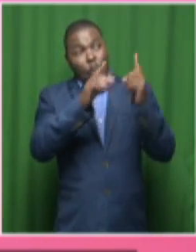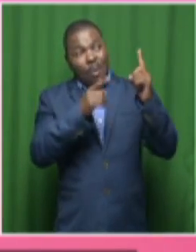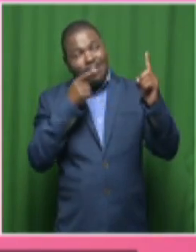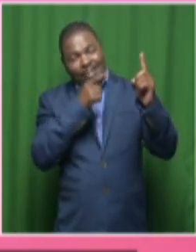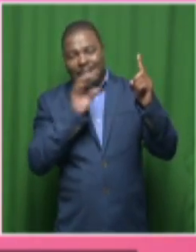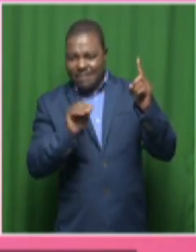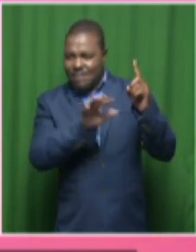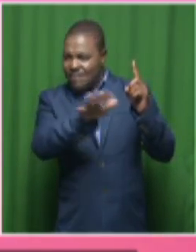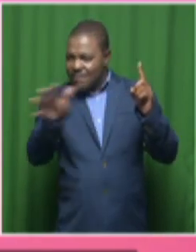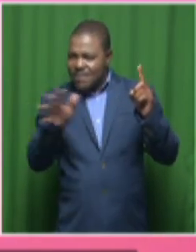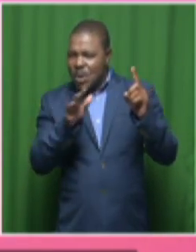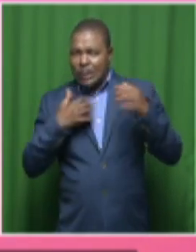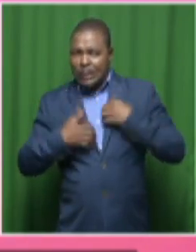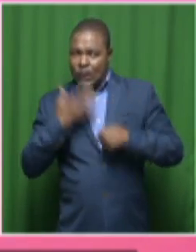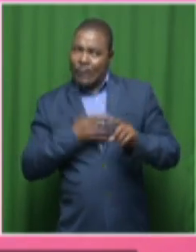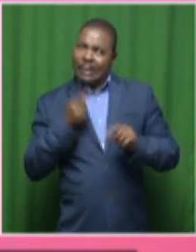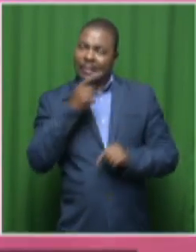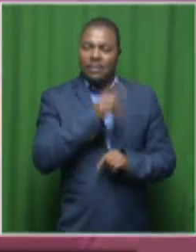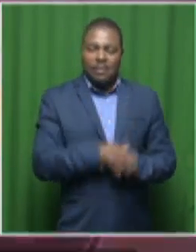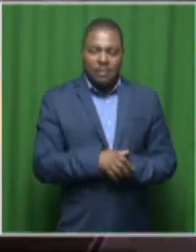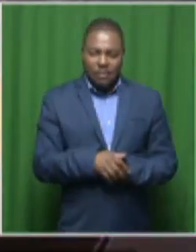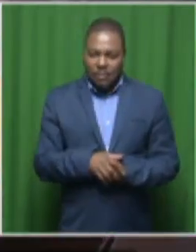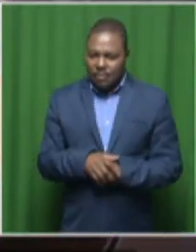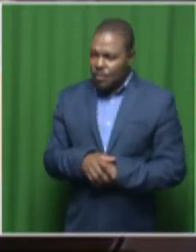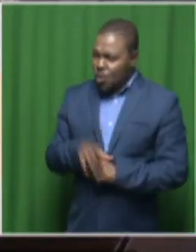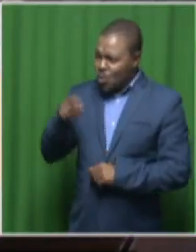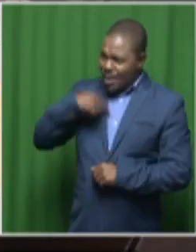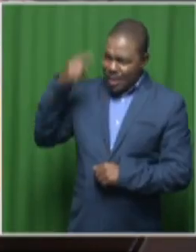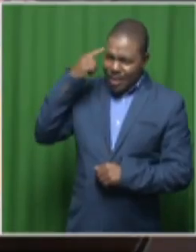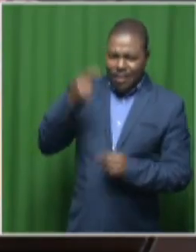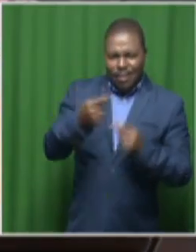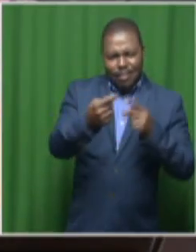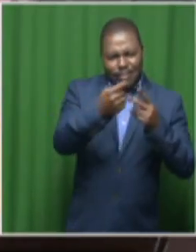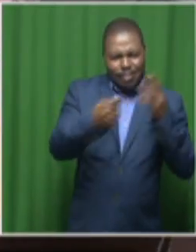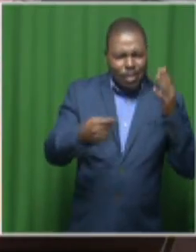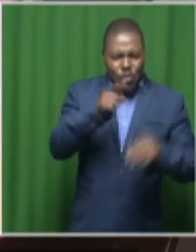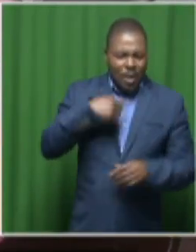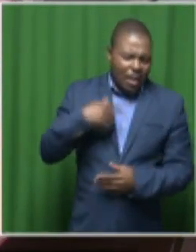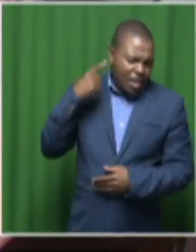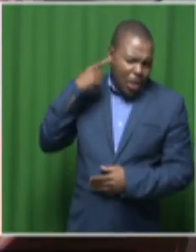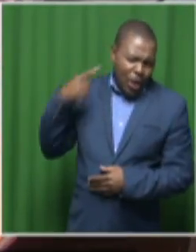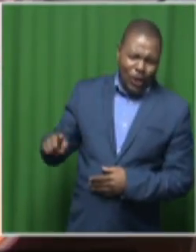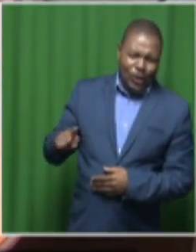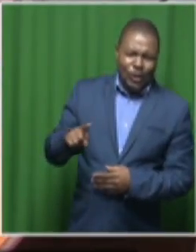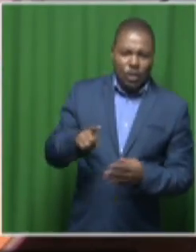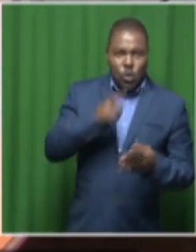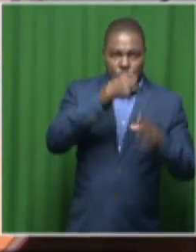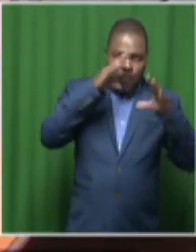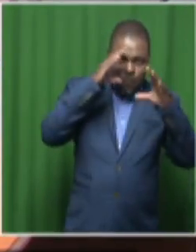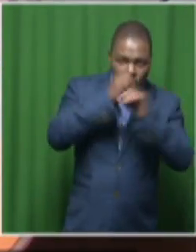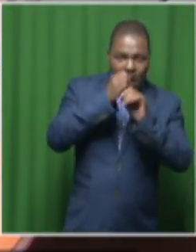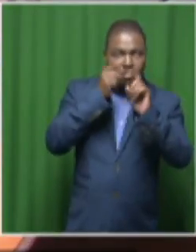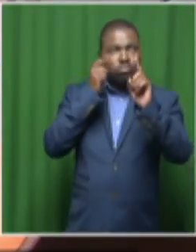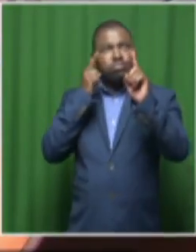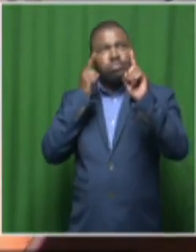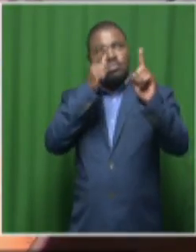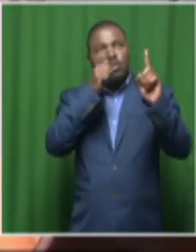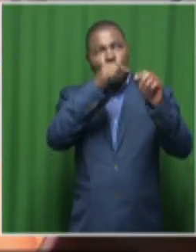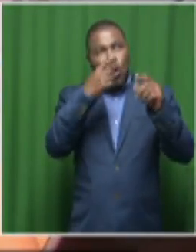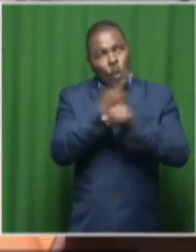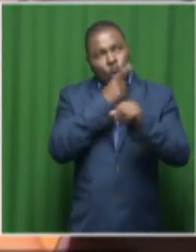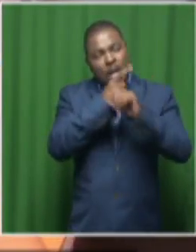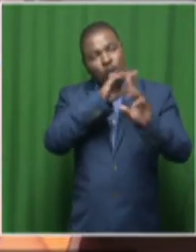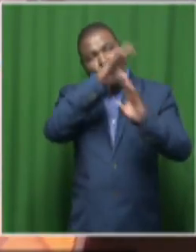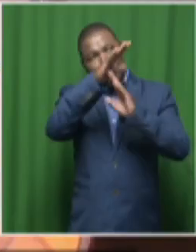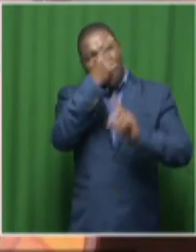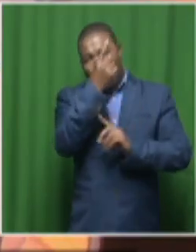then don't you want to ignore all the other elements that come with being #1 and then focus on the main goal, which is being #1 all the time?